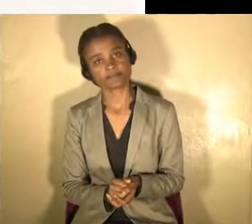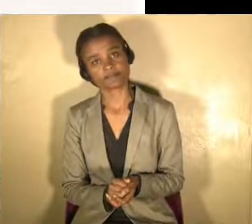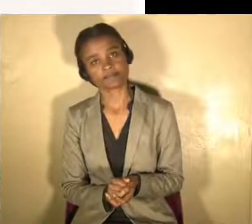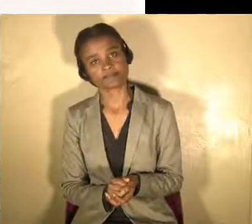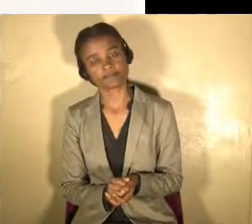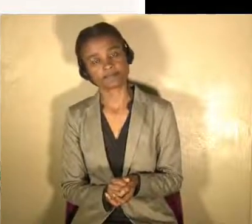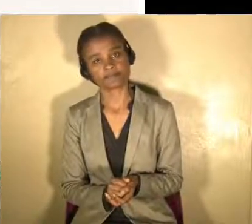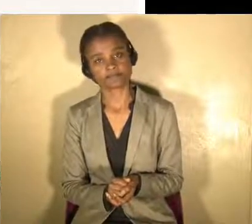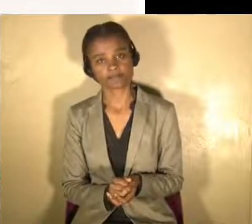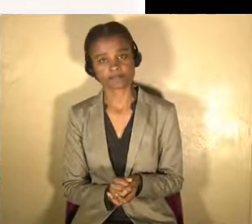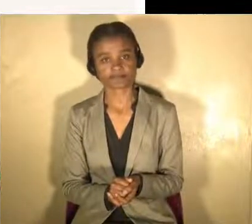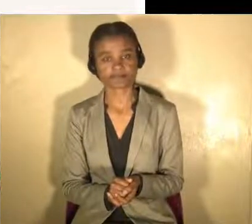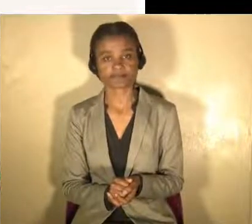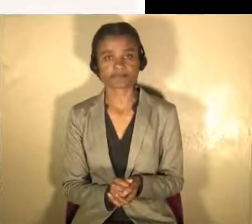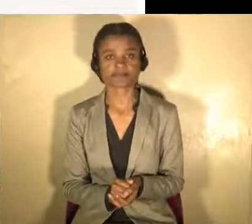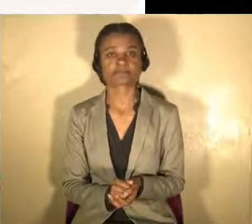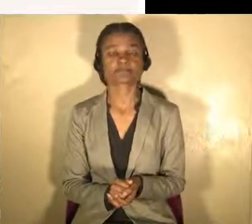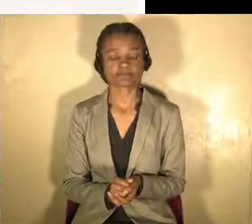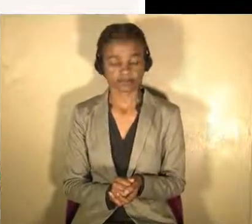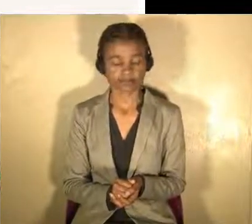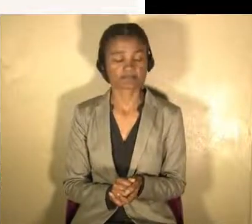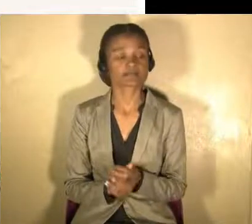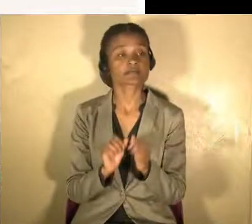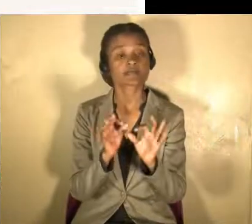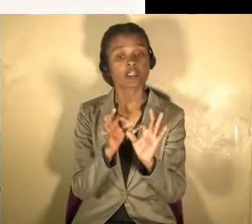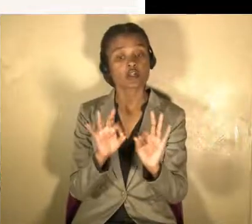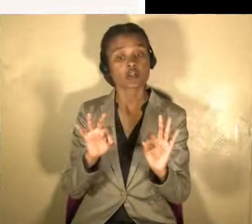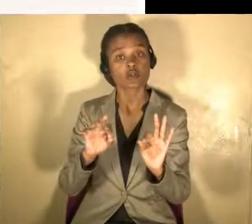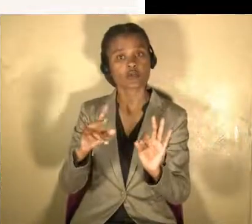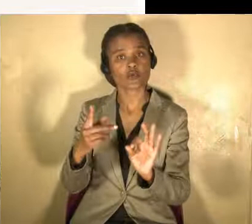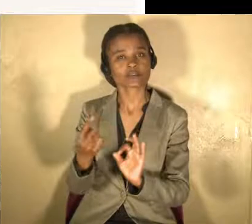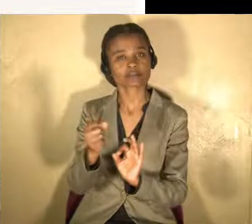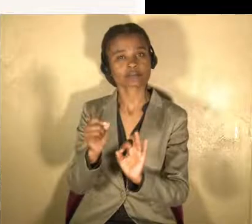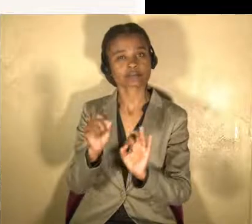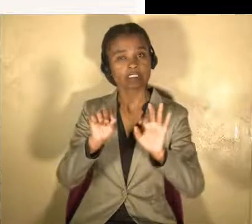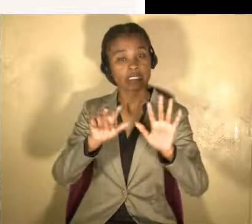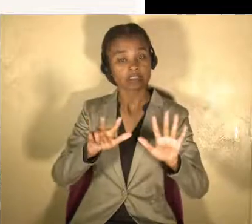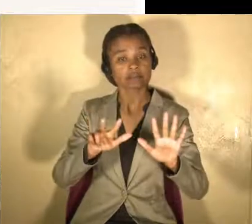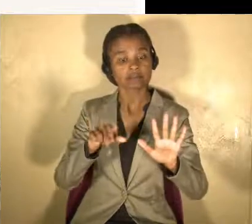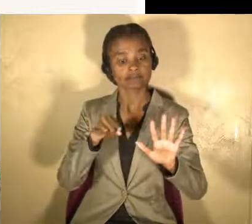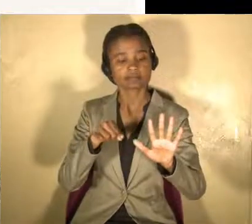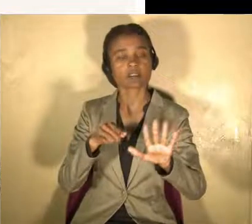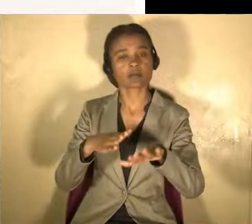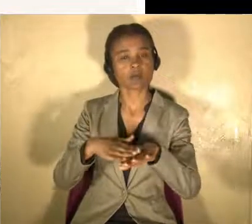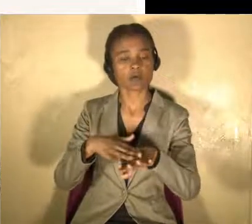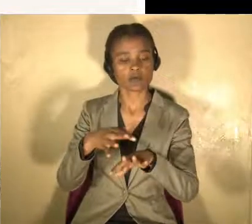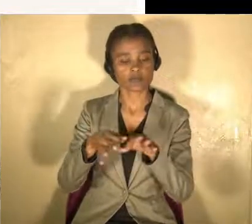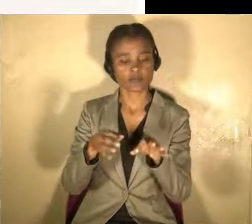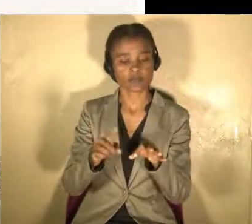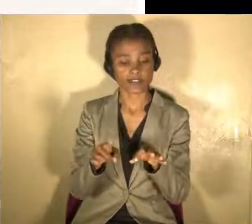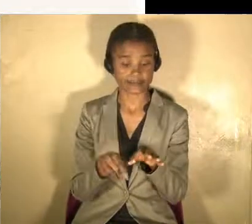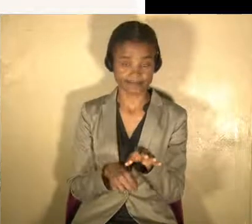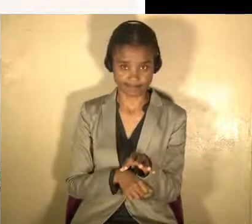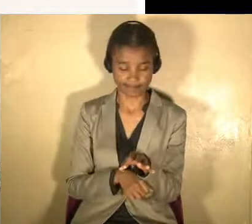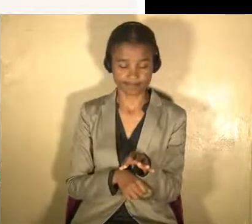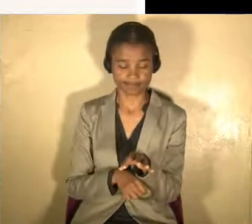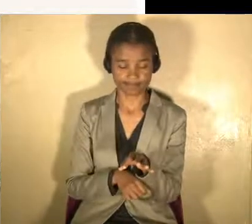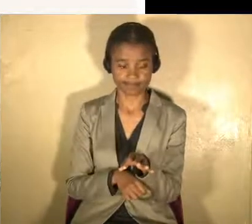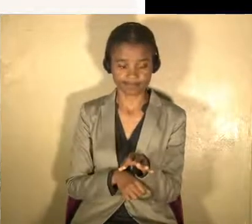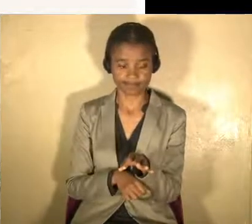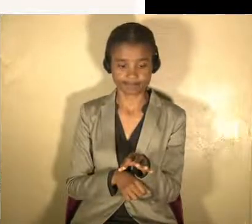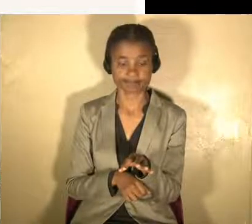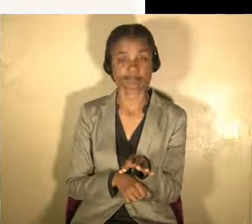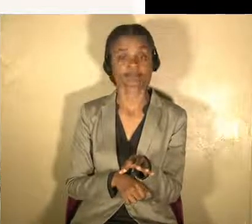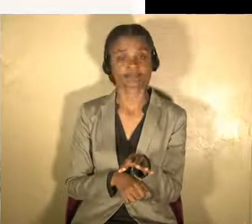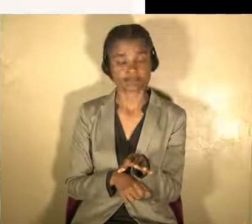the clause 8 also makes provision for children that would be determined by the court